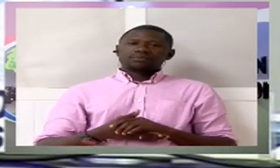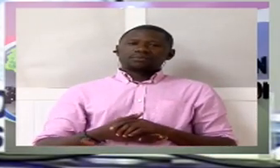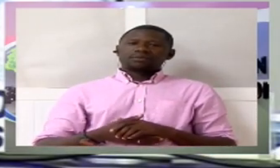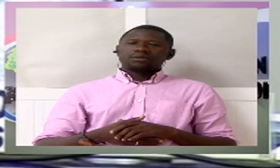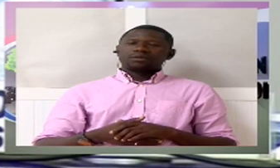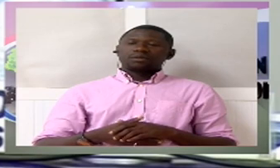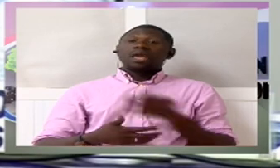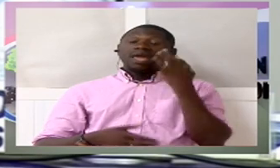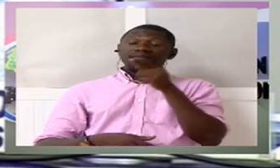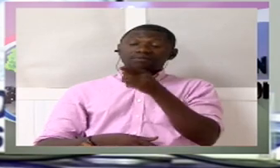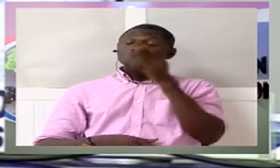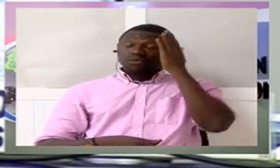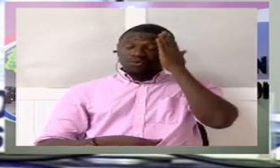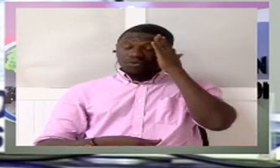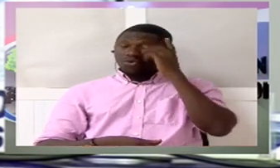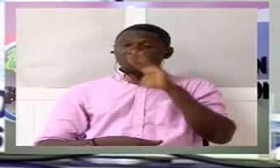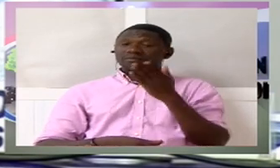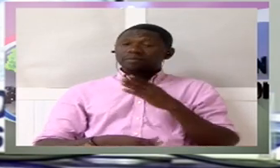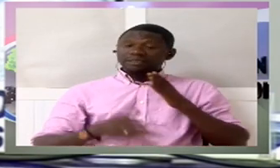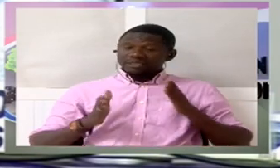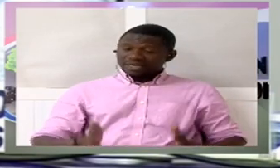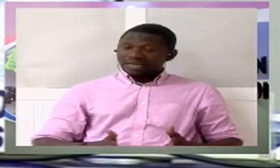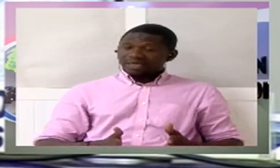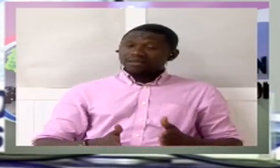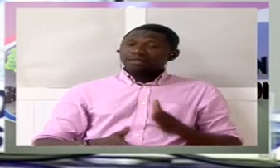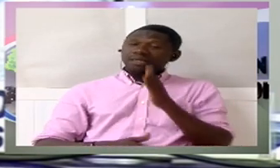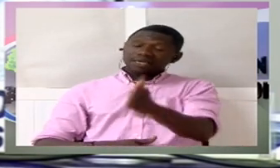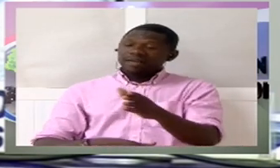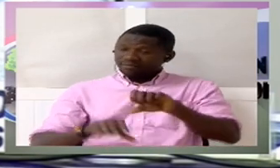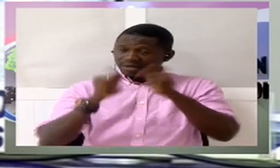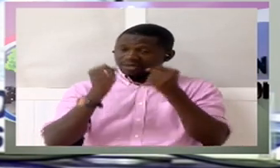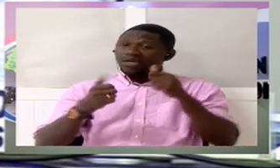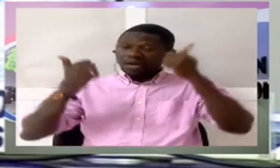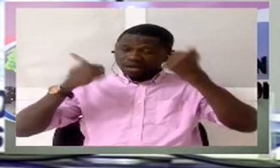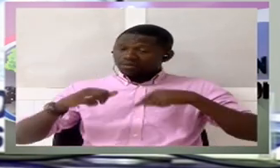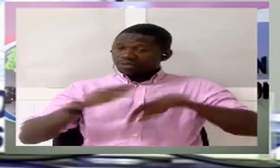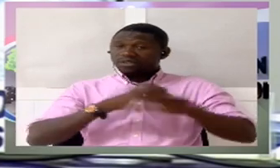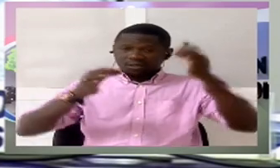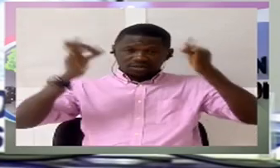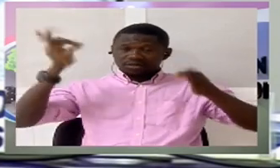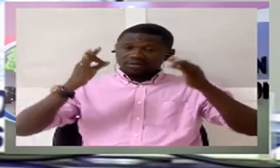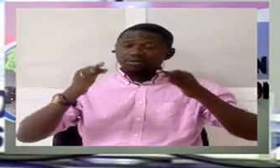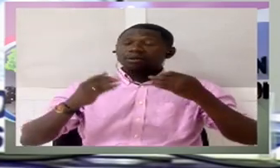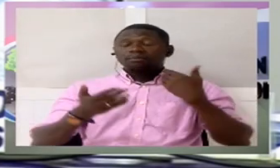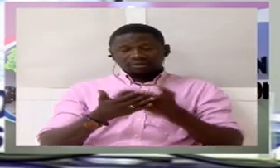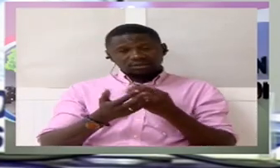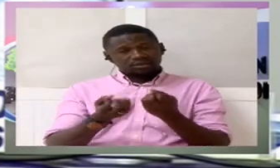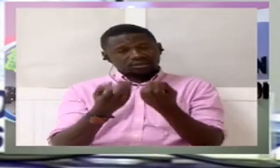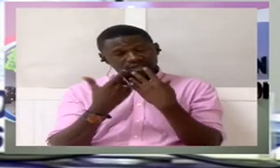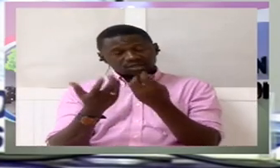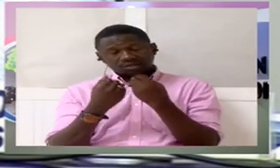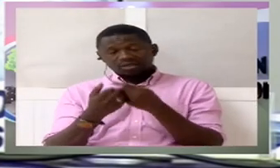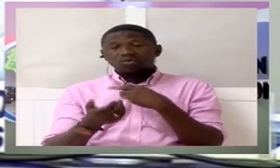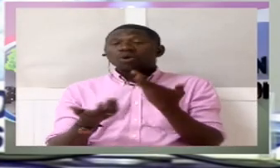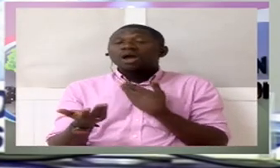If you know of a particular rights violations that occurred in the court, of course, by all means, say it. That's why I asked